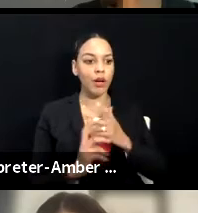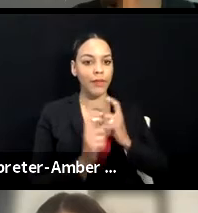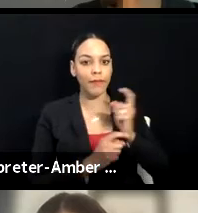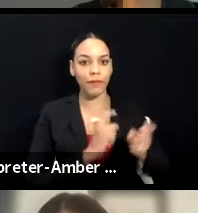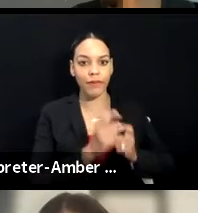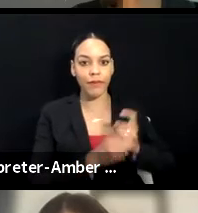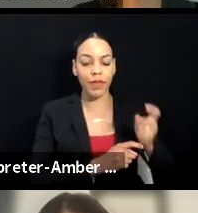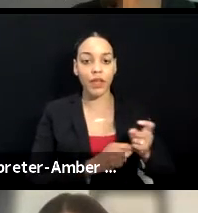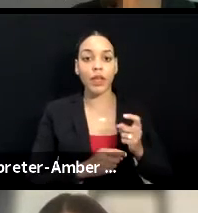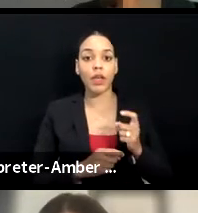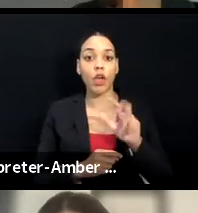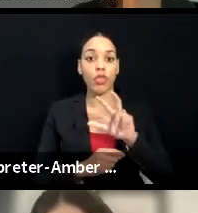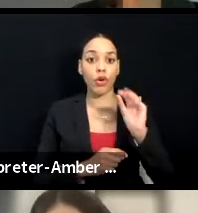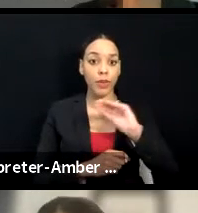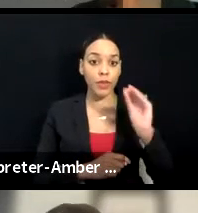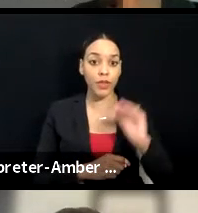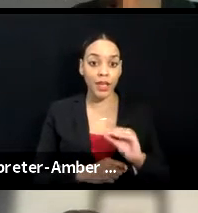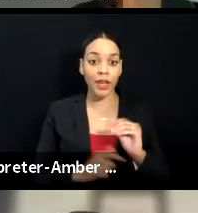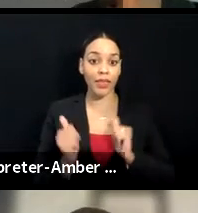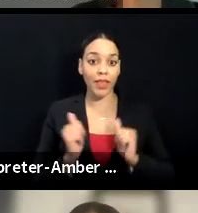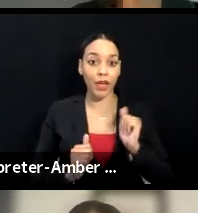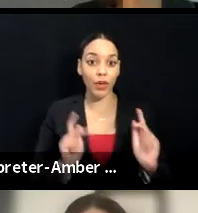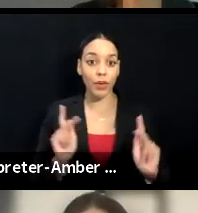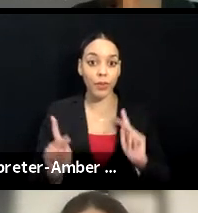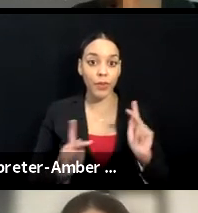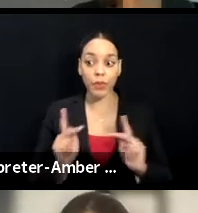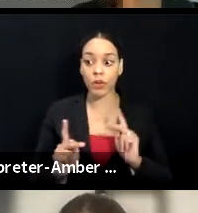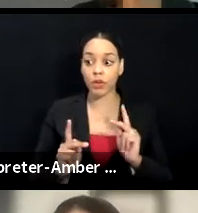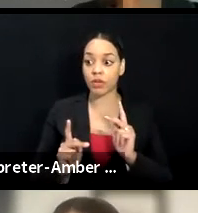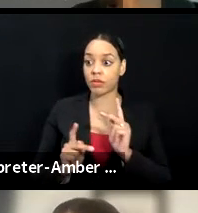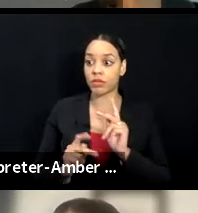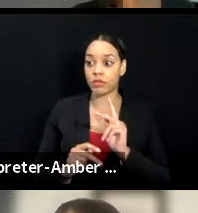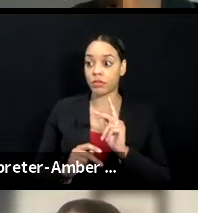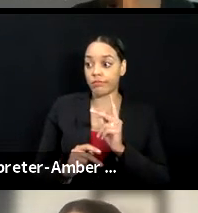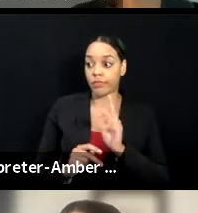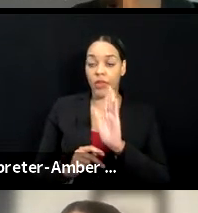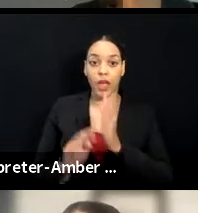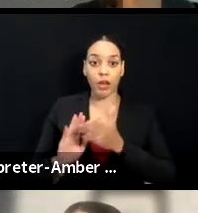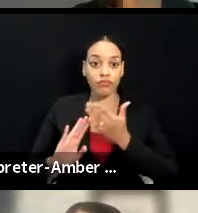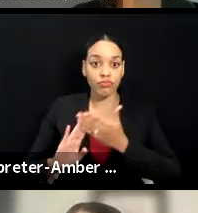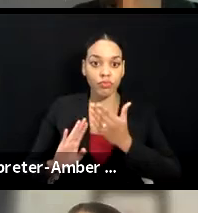theater companies' income is derived from donations. So preserving that